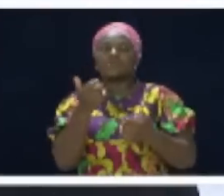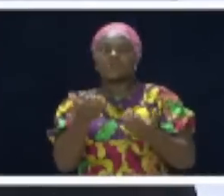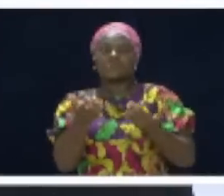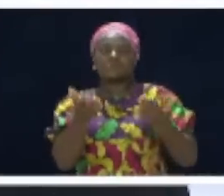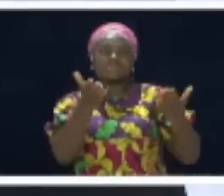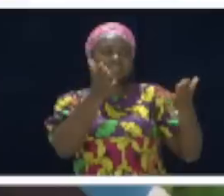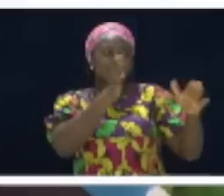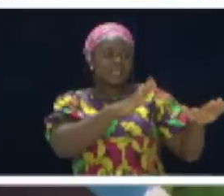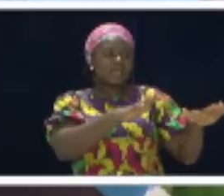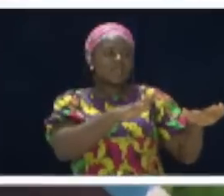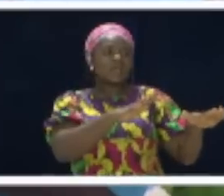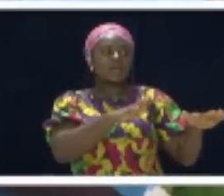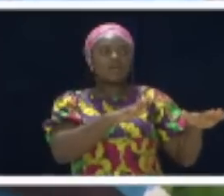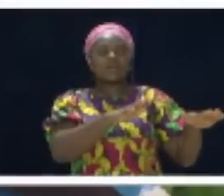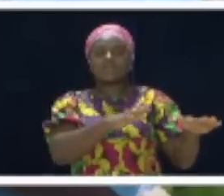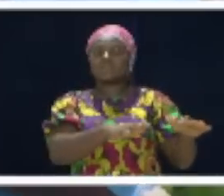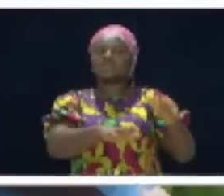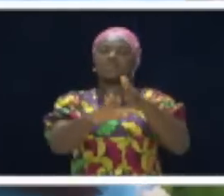immortal,